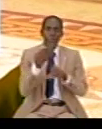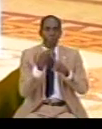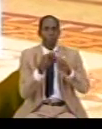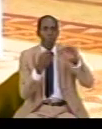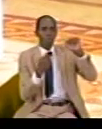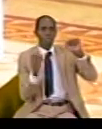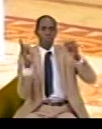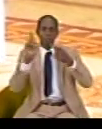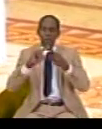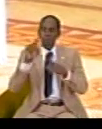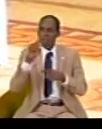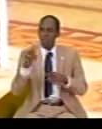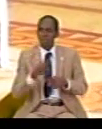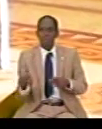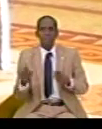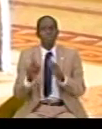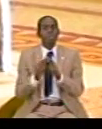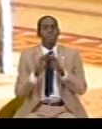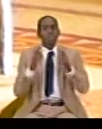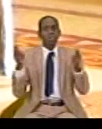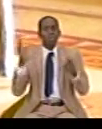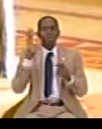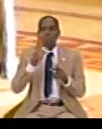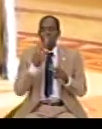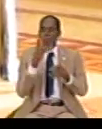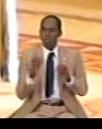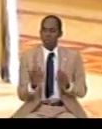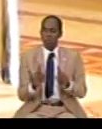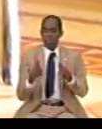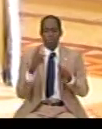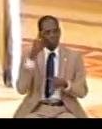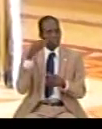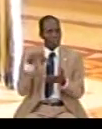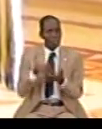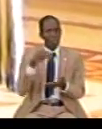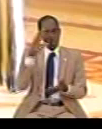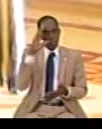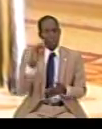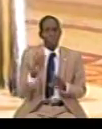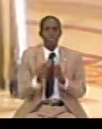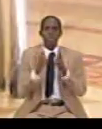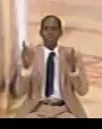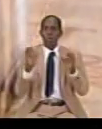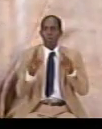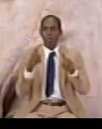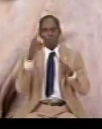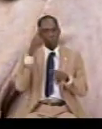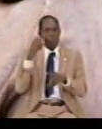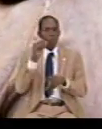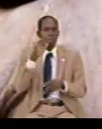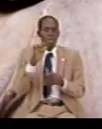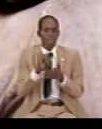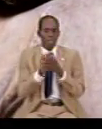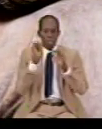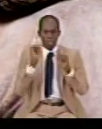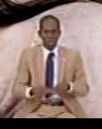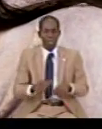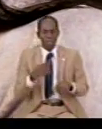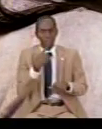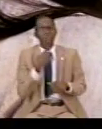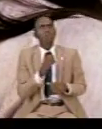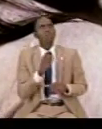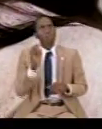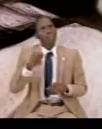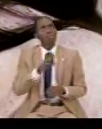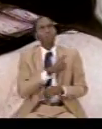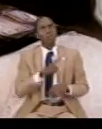Z. Great will be the opportunity for the man. Great the opportunity for the woman that can say, yes, Lord, you know that I